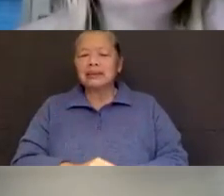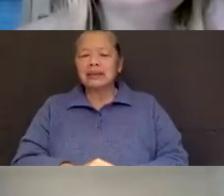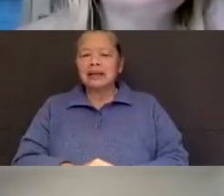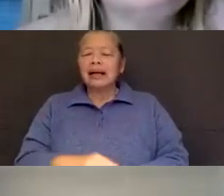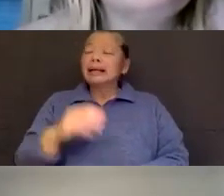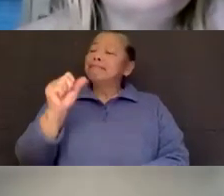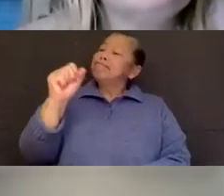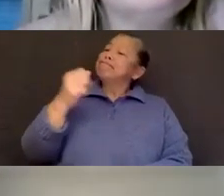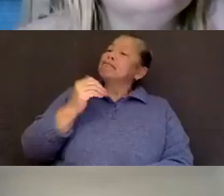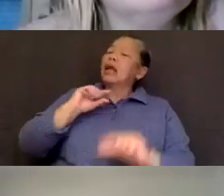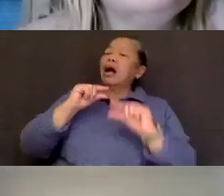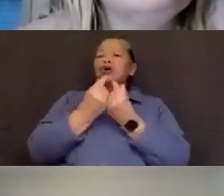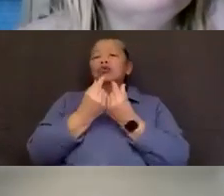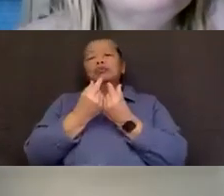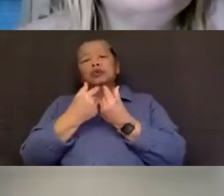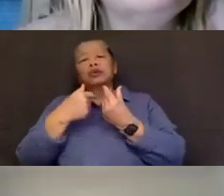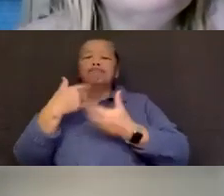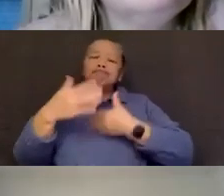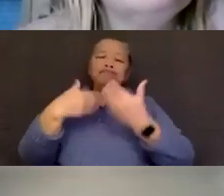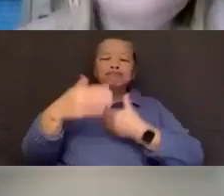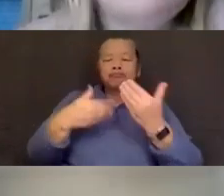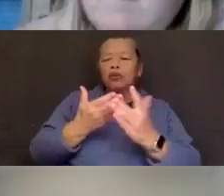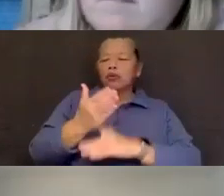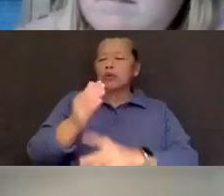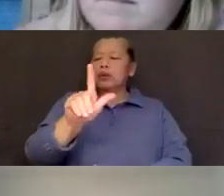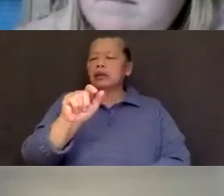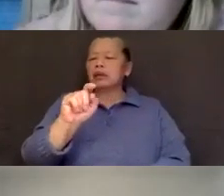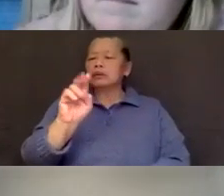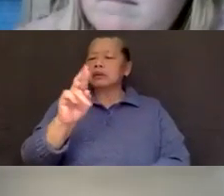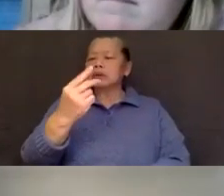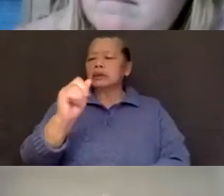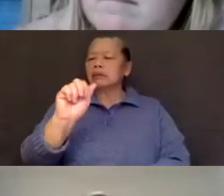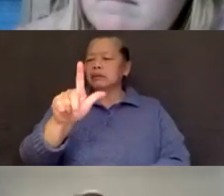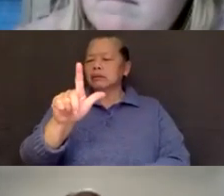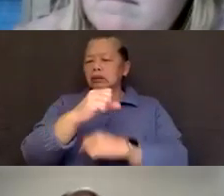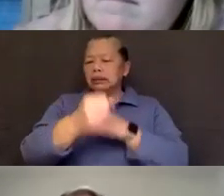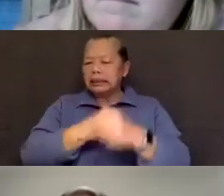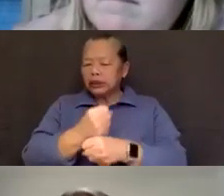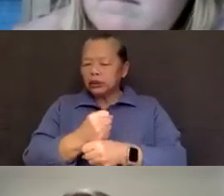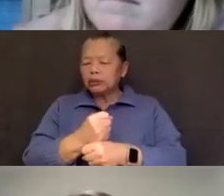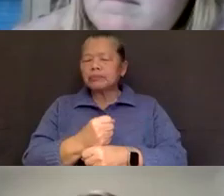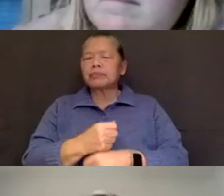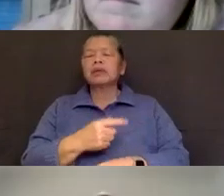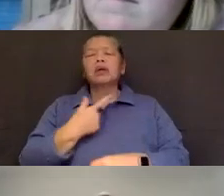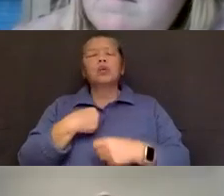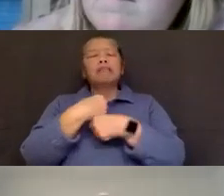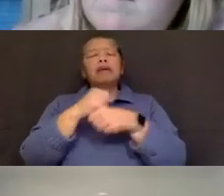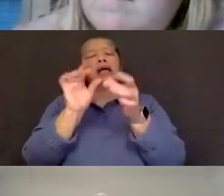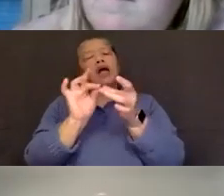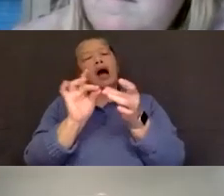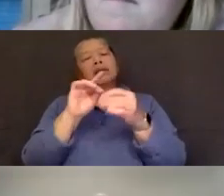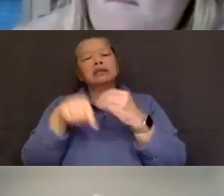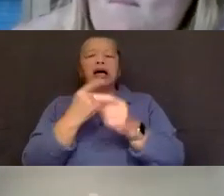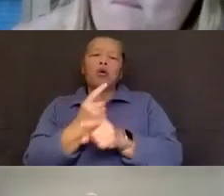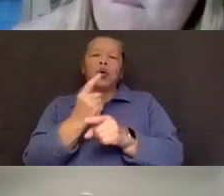Our group kind of walked through the liturgical year. We had comments made about ordinary time and how we